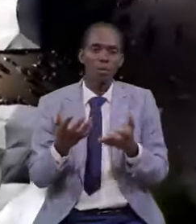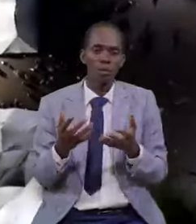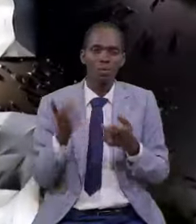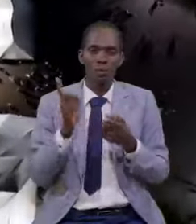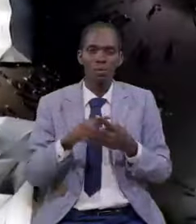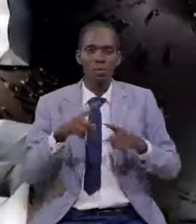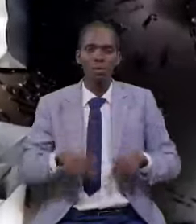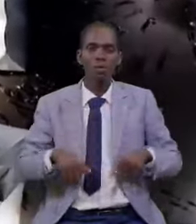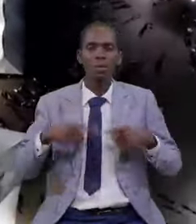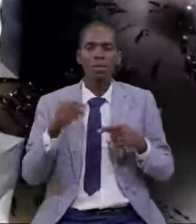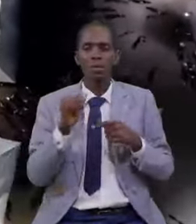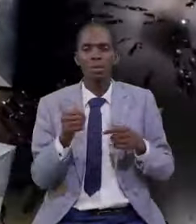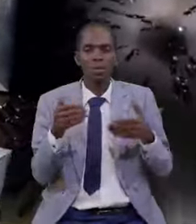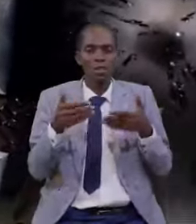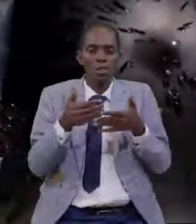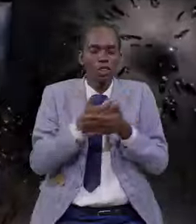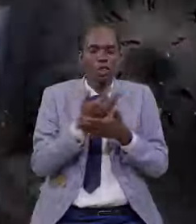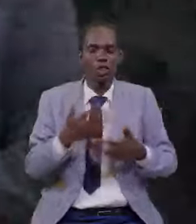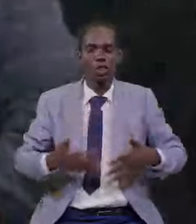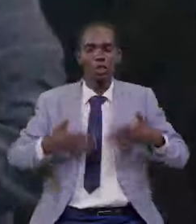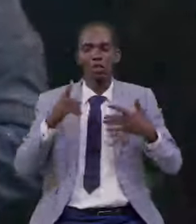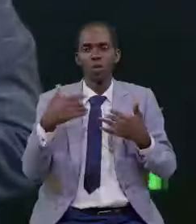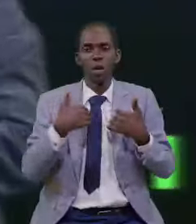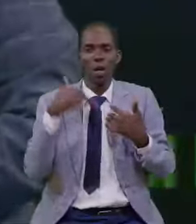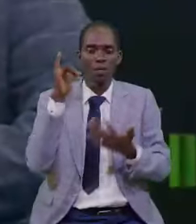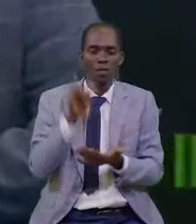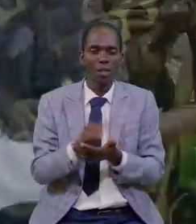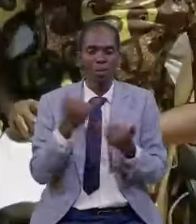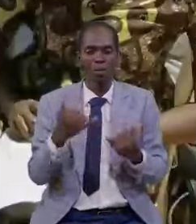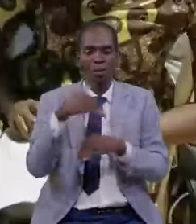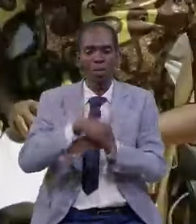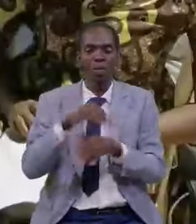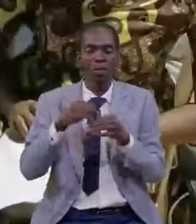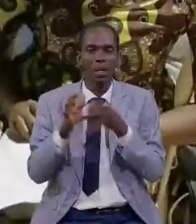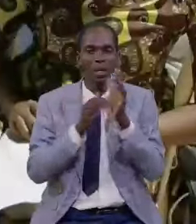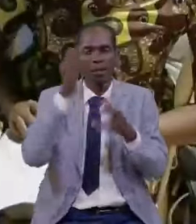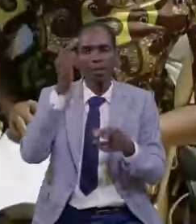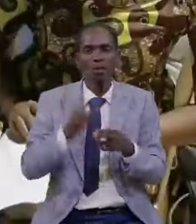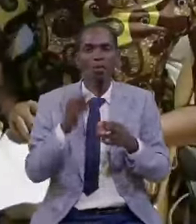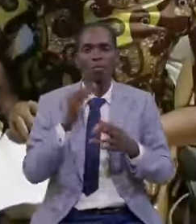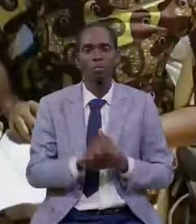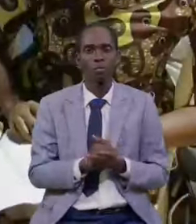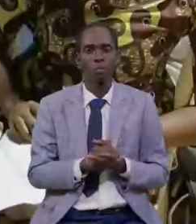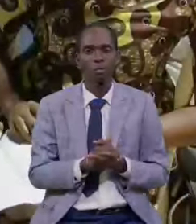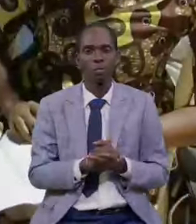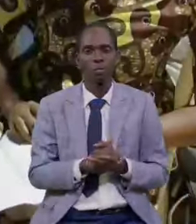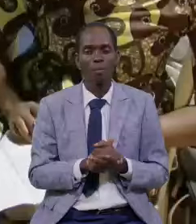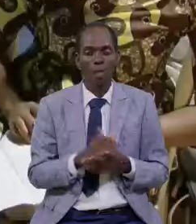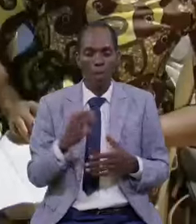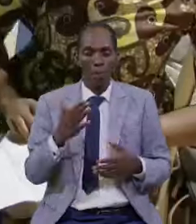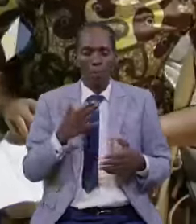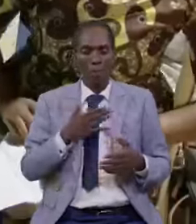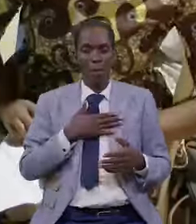new life. You have that tonight in Jesus' name. My condemnation is